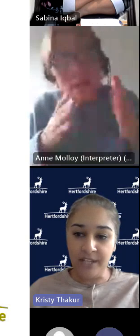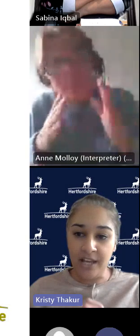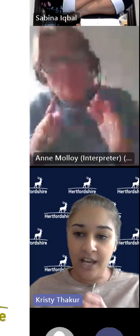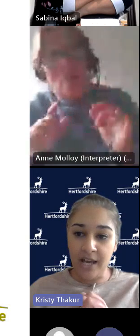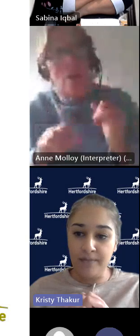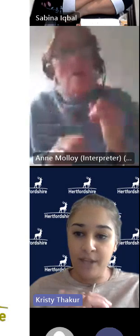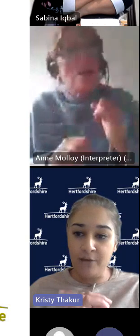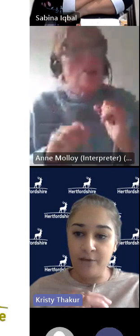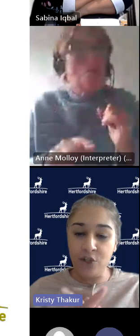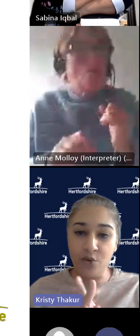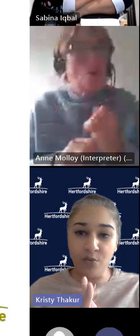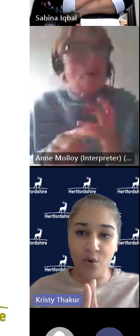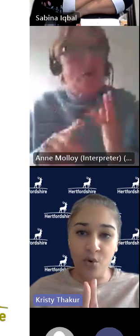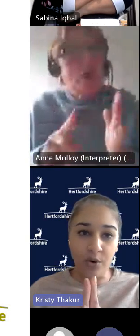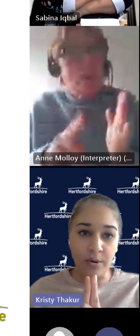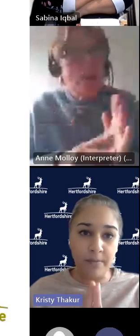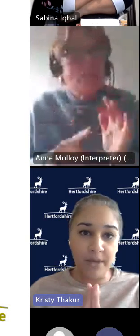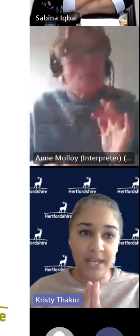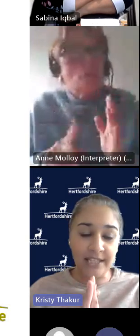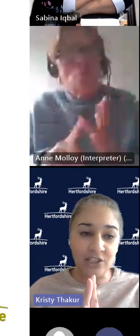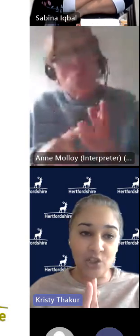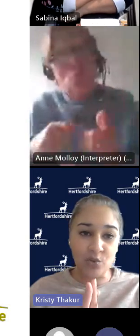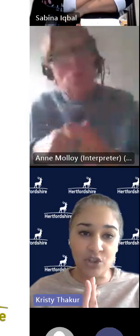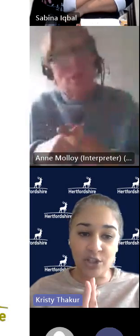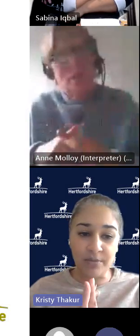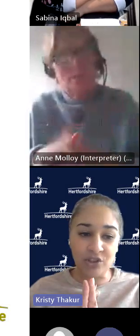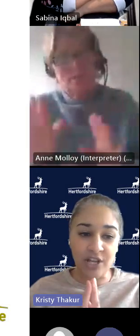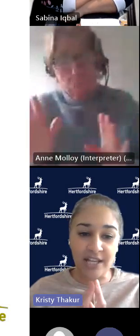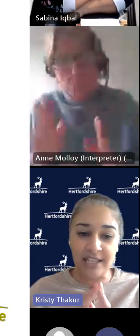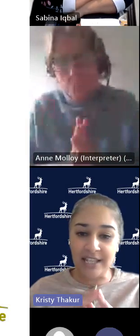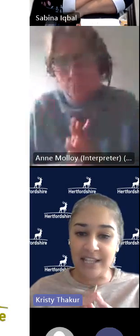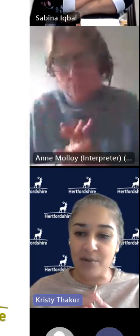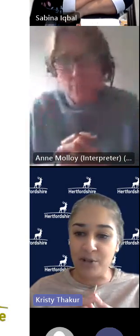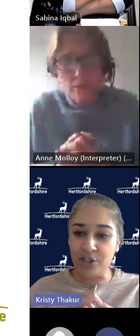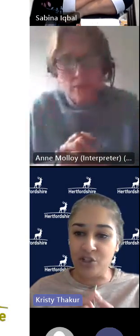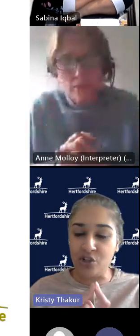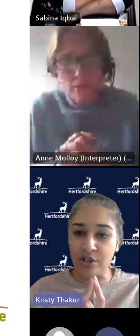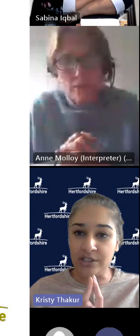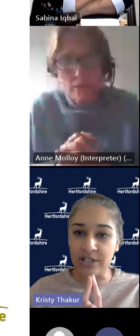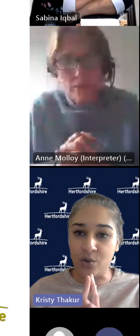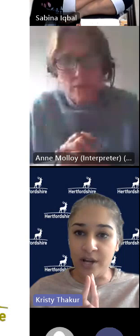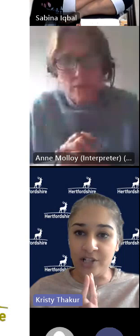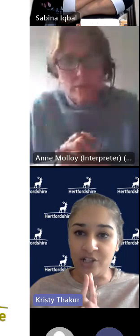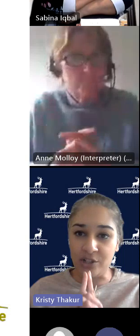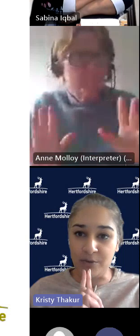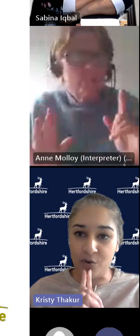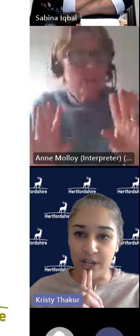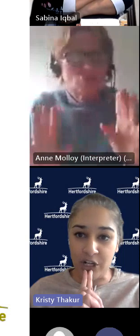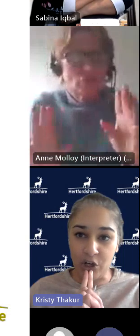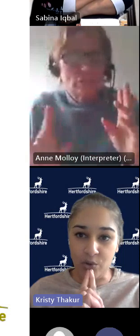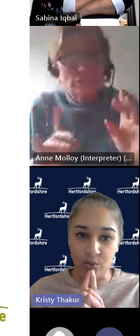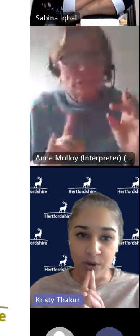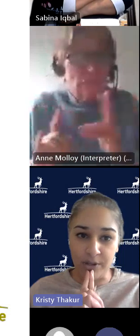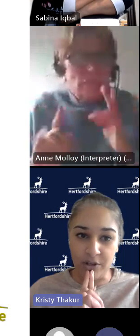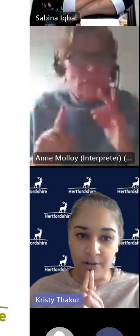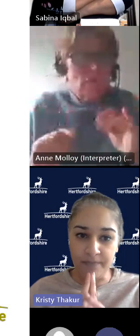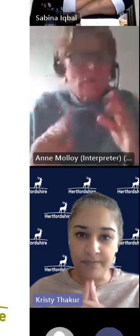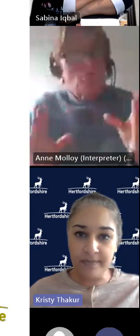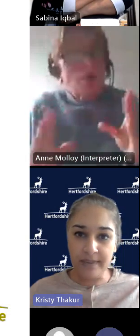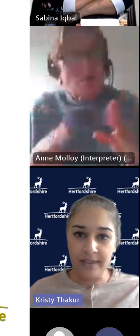communitywellbeing@hertfordshire.gov.uk. A few more minutes. I just want to double check that nobody's got a question before I close